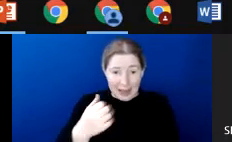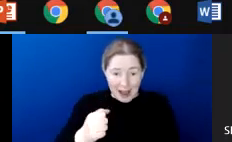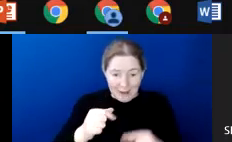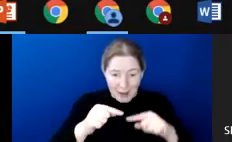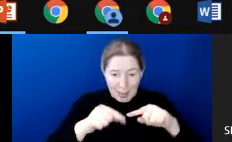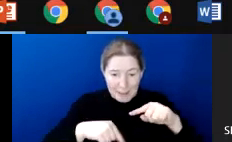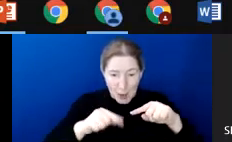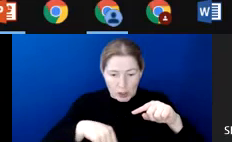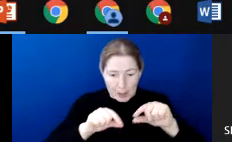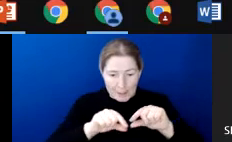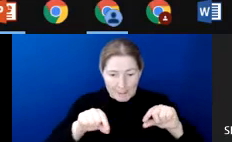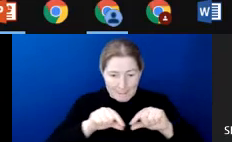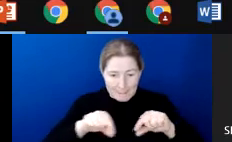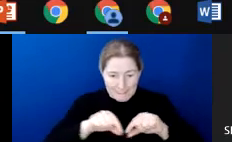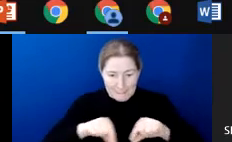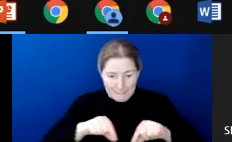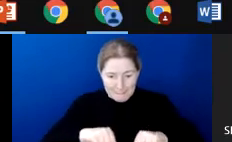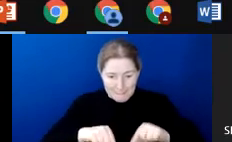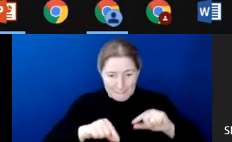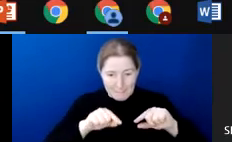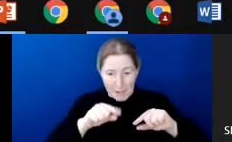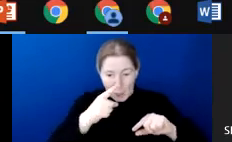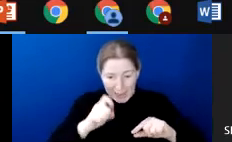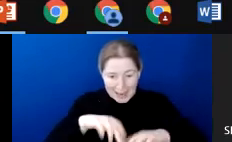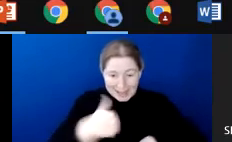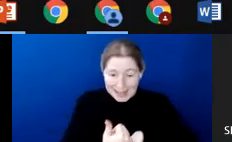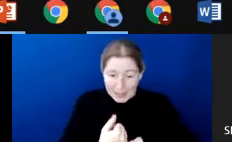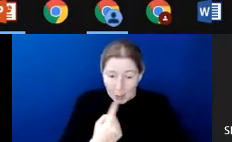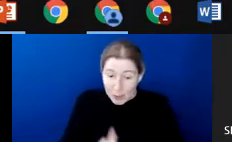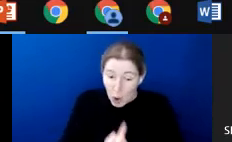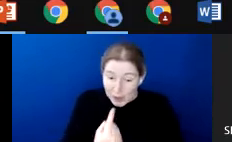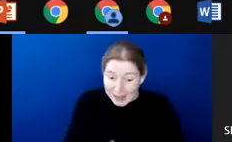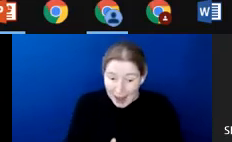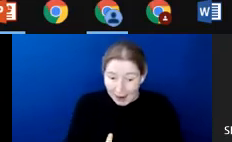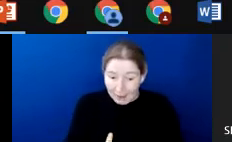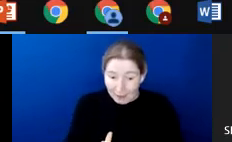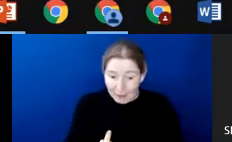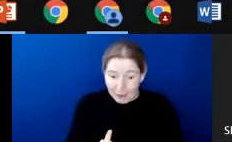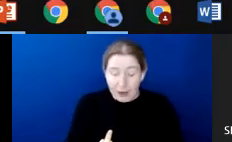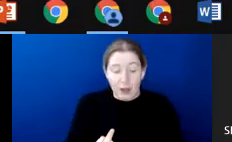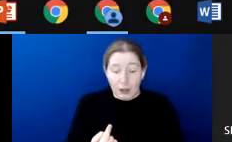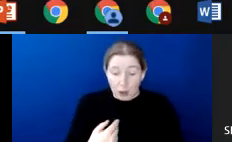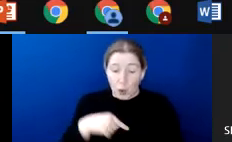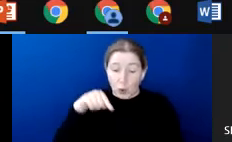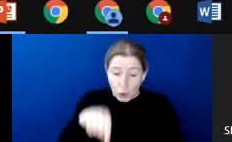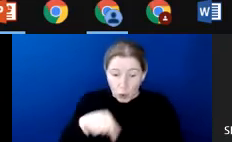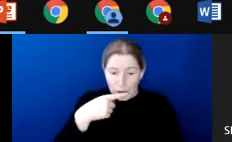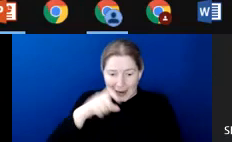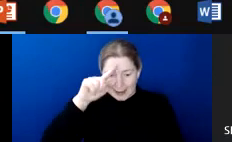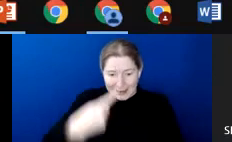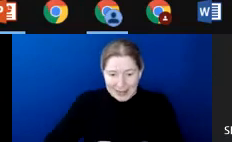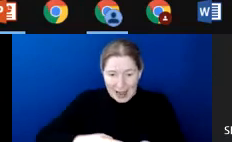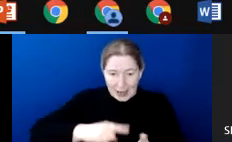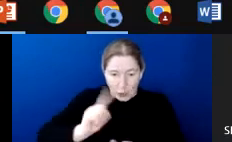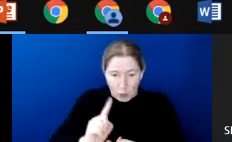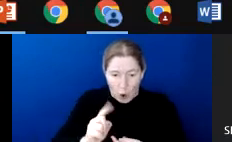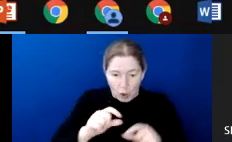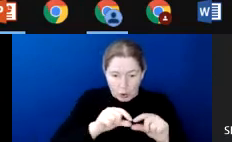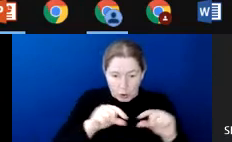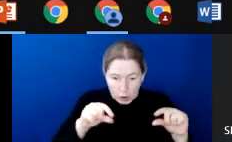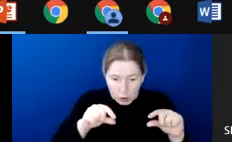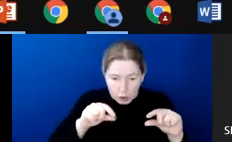here. These you can set up yourself inside Business Central, so you can define which fields should show for